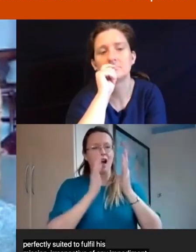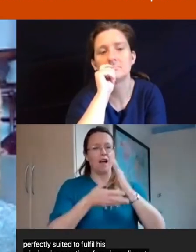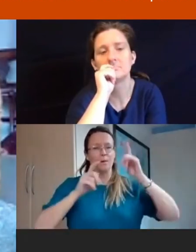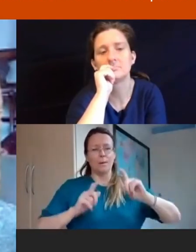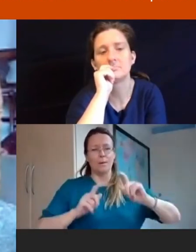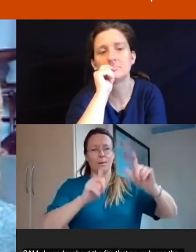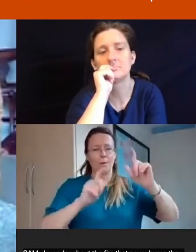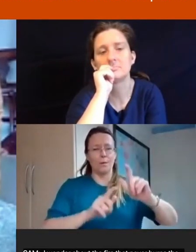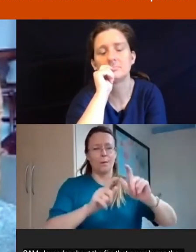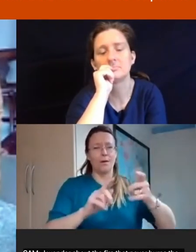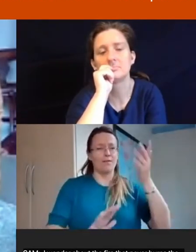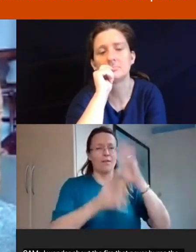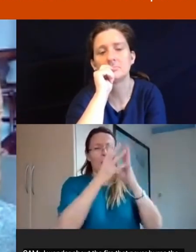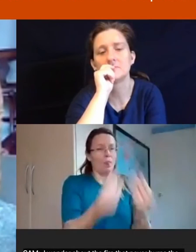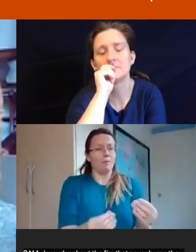because